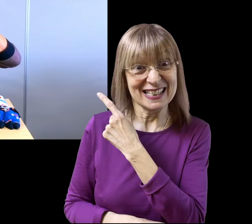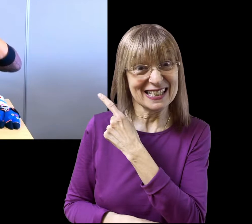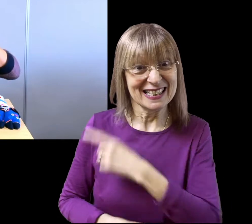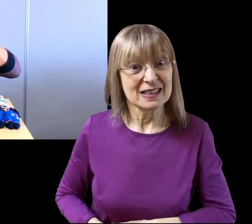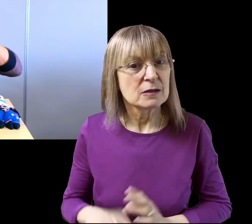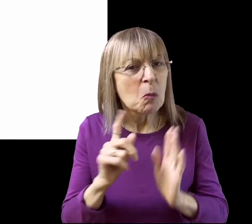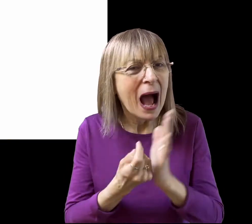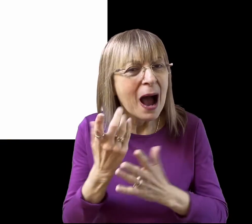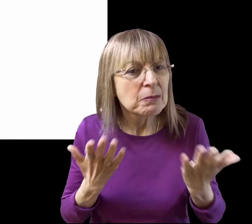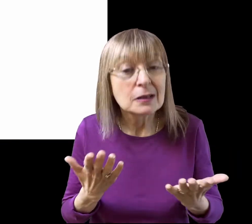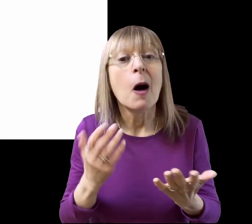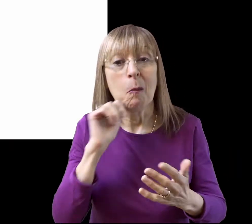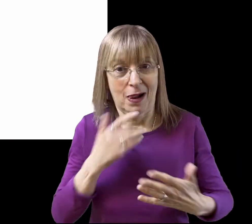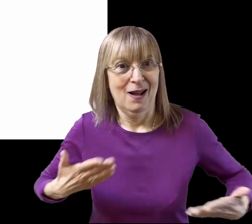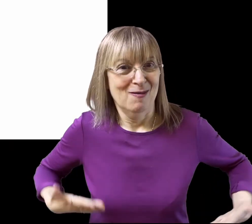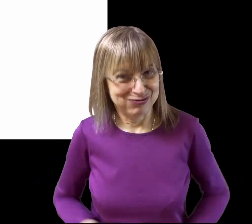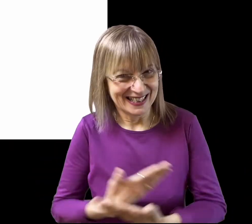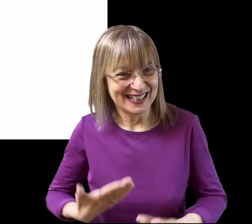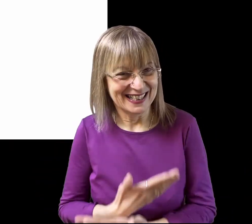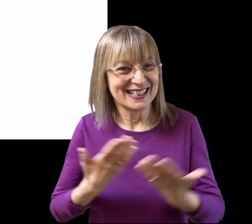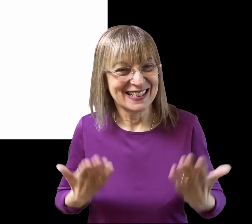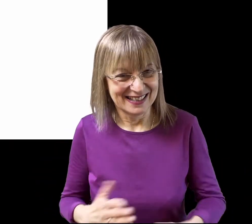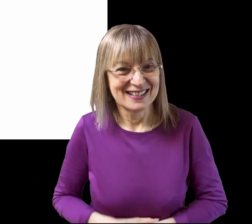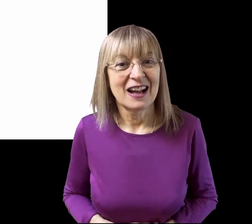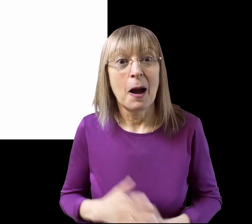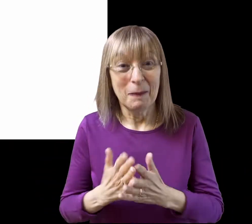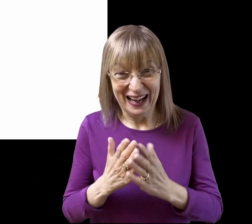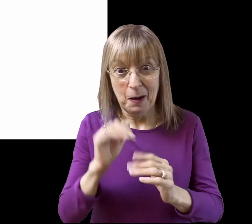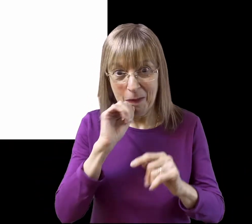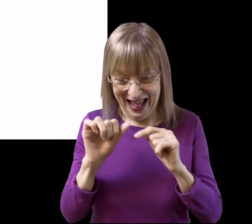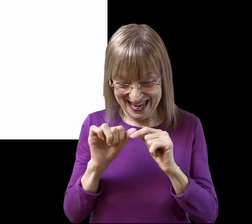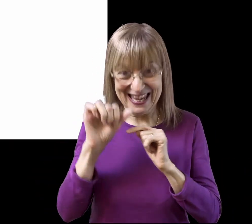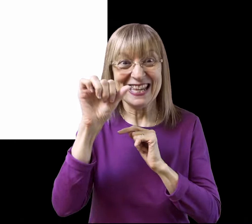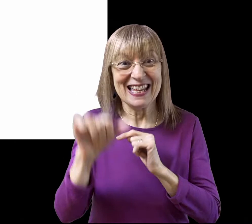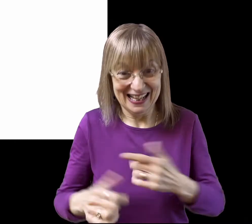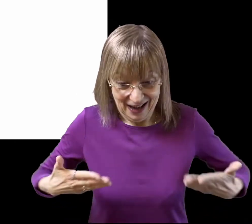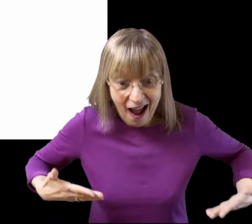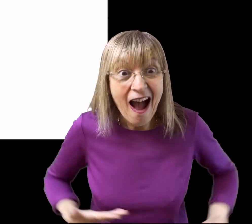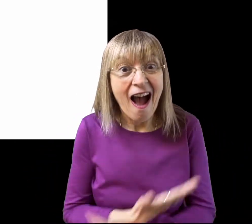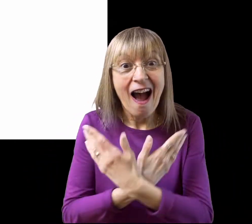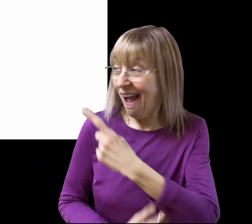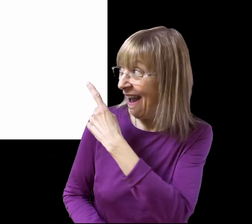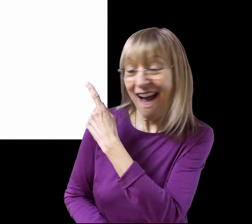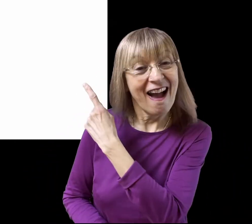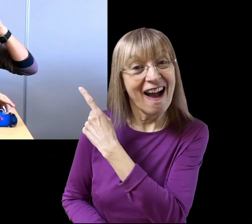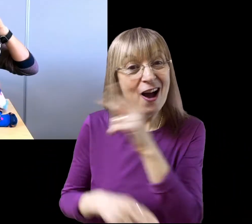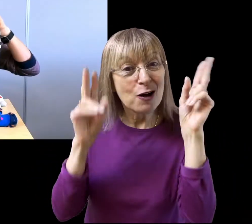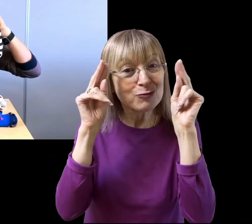these, what happens then is they breed and they make another pair of baby